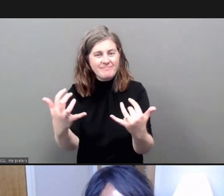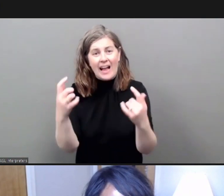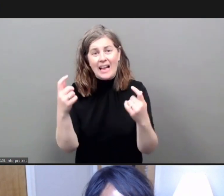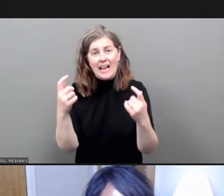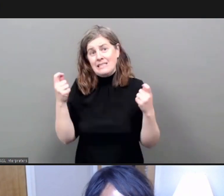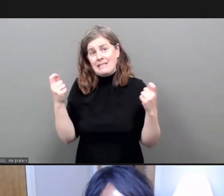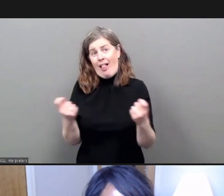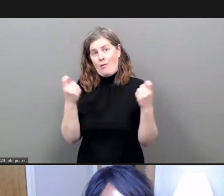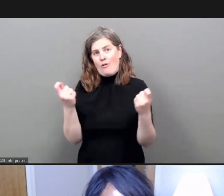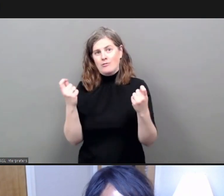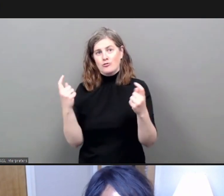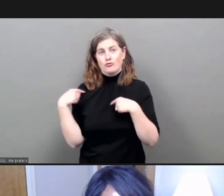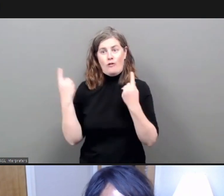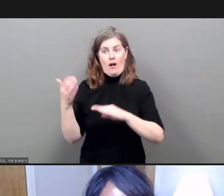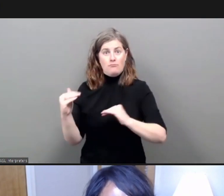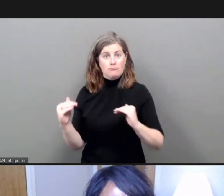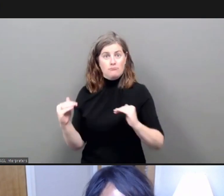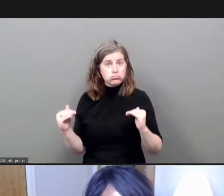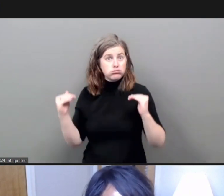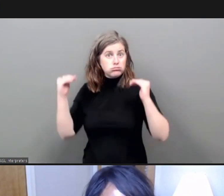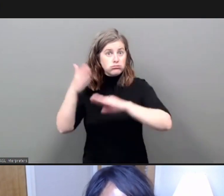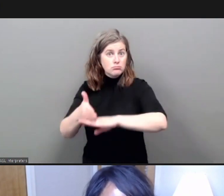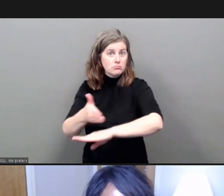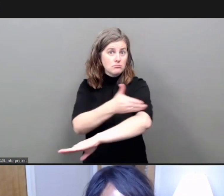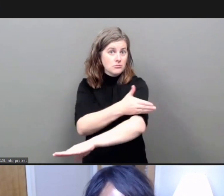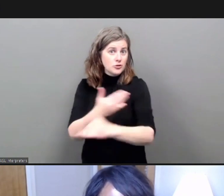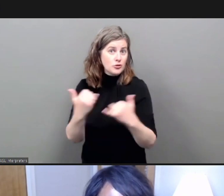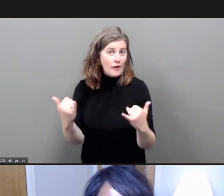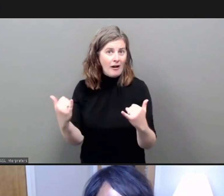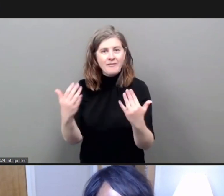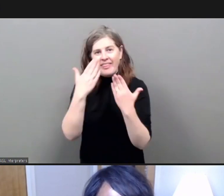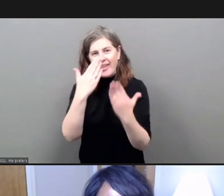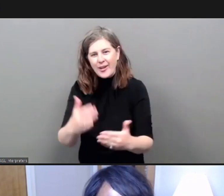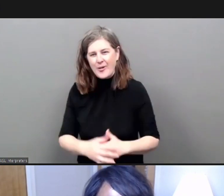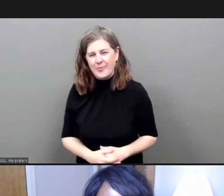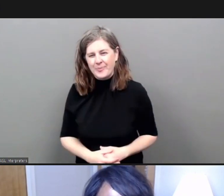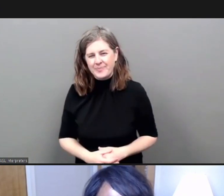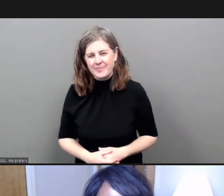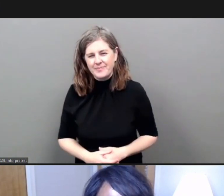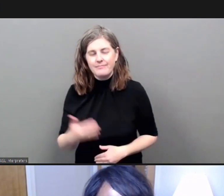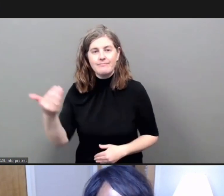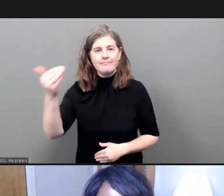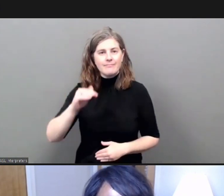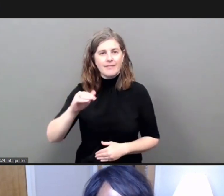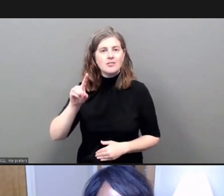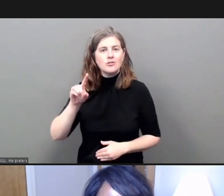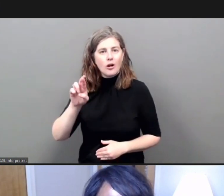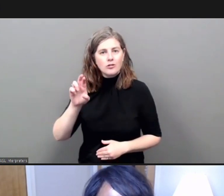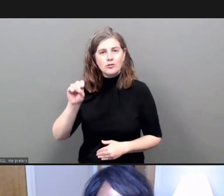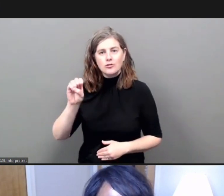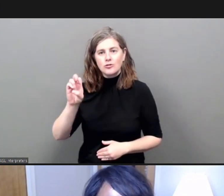celebrate our progress that we've made to date. Thank you. Yeah, and I would just